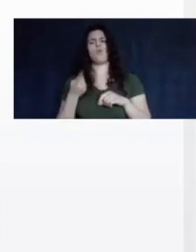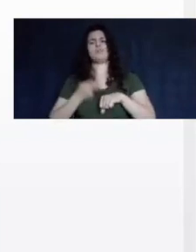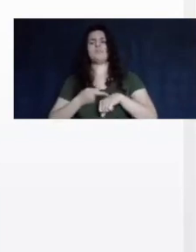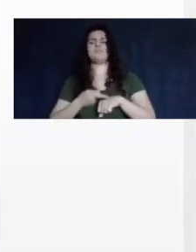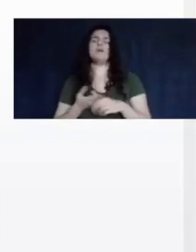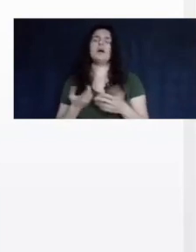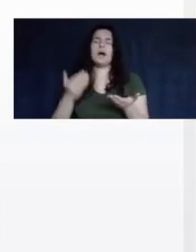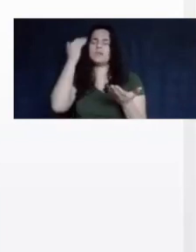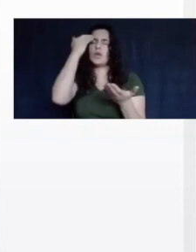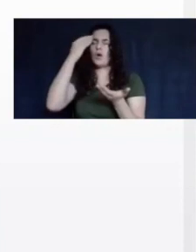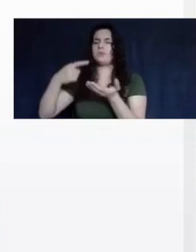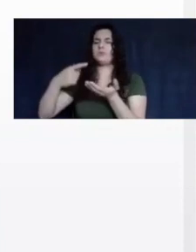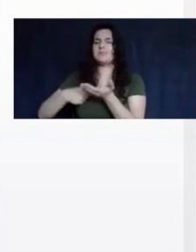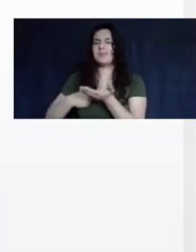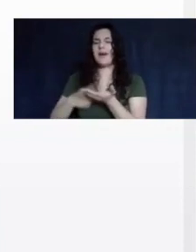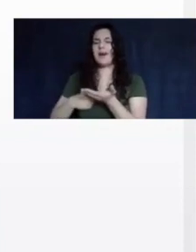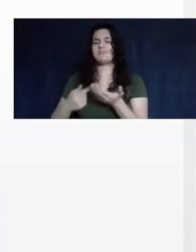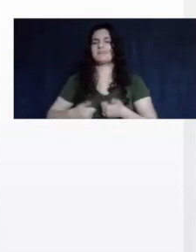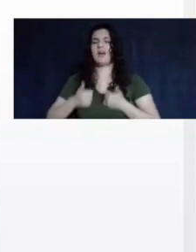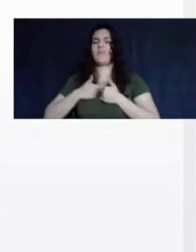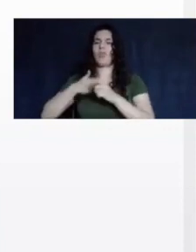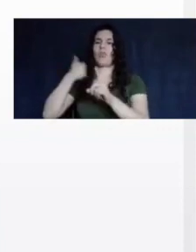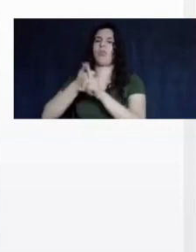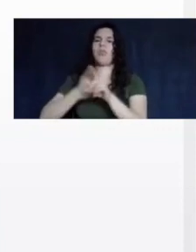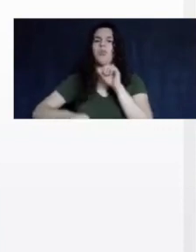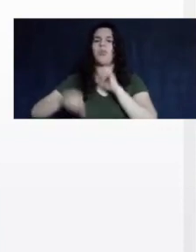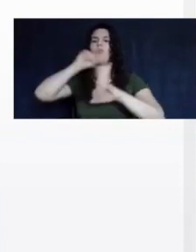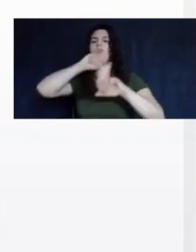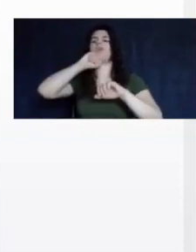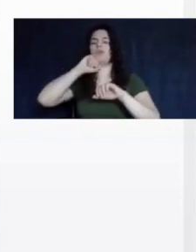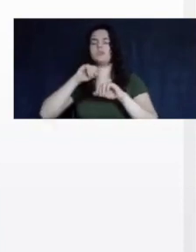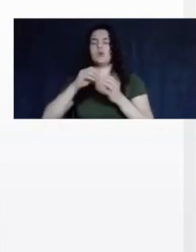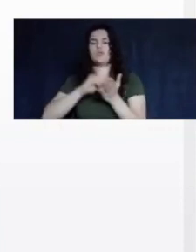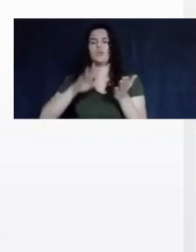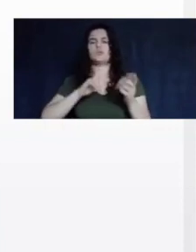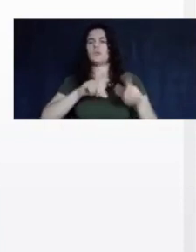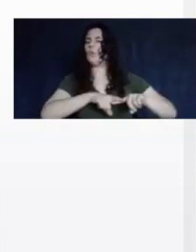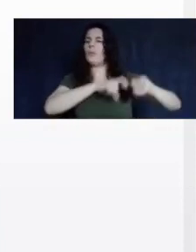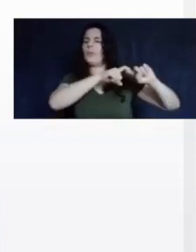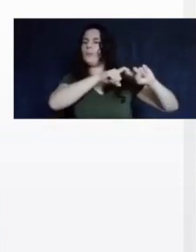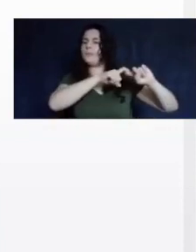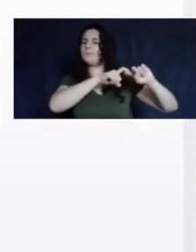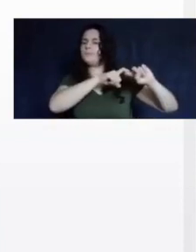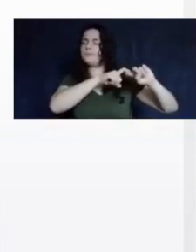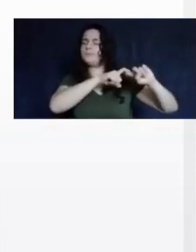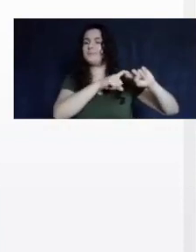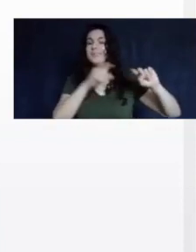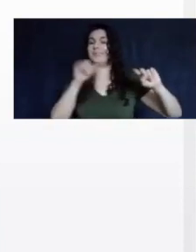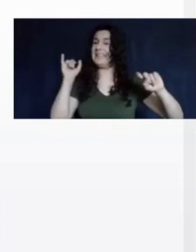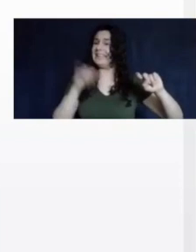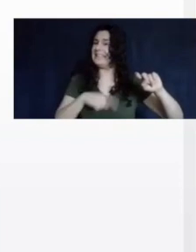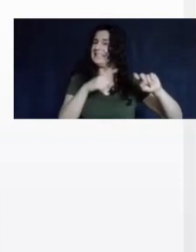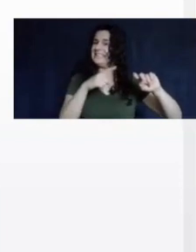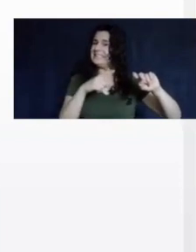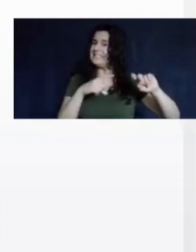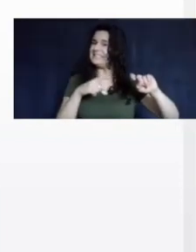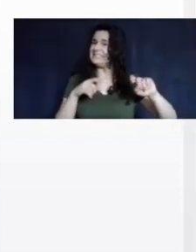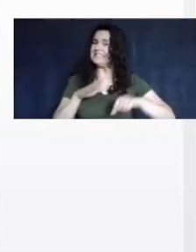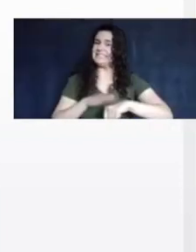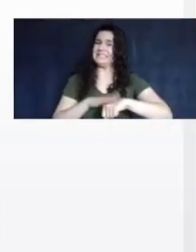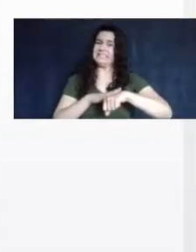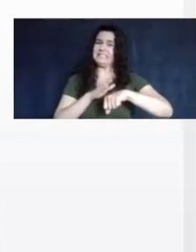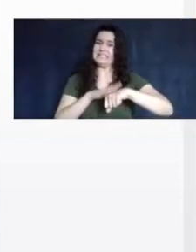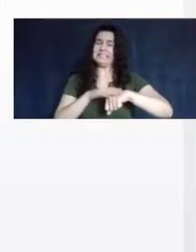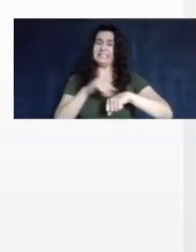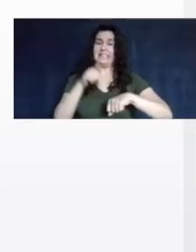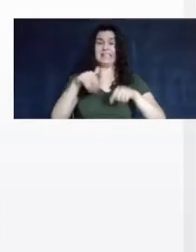so sometimes students have to sit out, but the problem with sitting out in any doctoral program for that matter is these courses, it's not like,